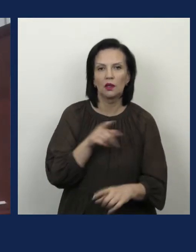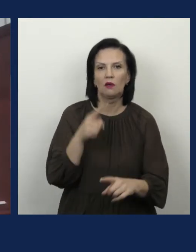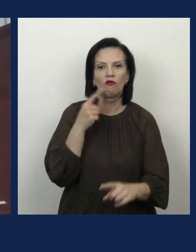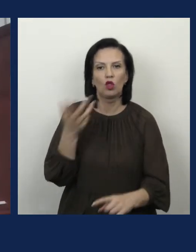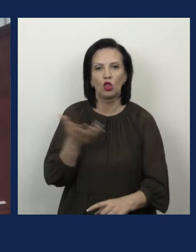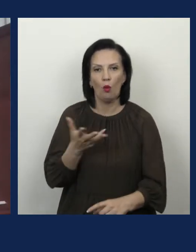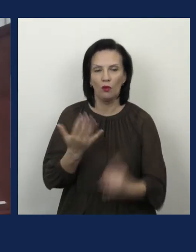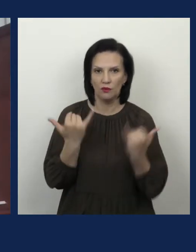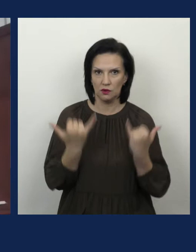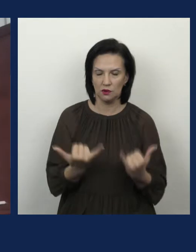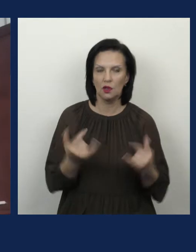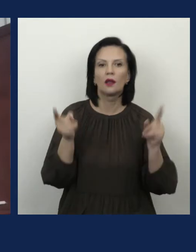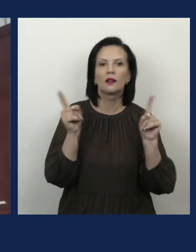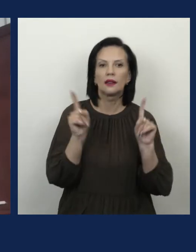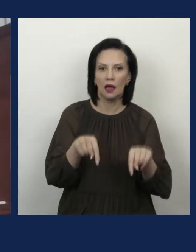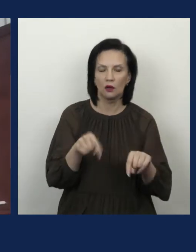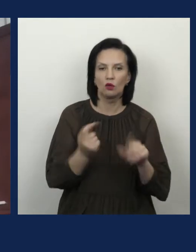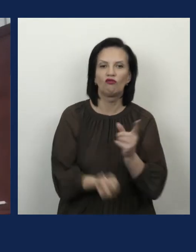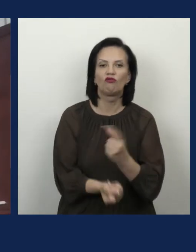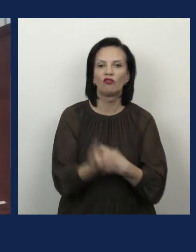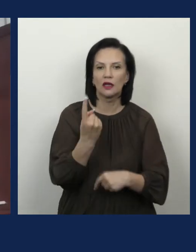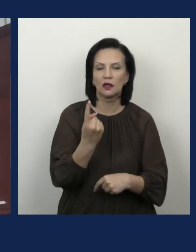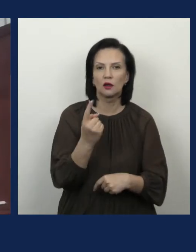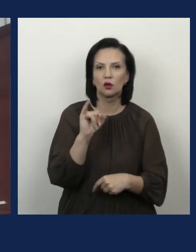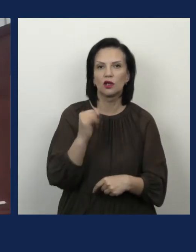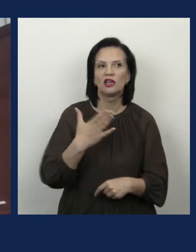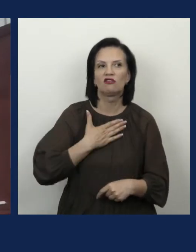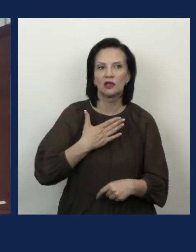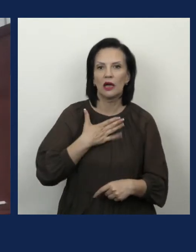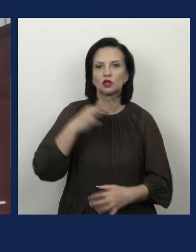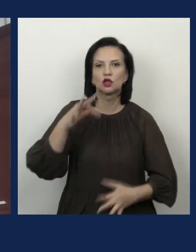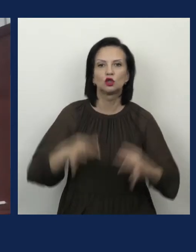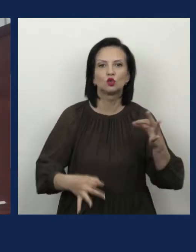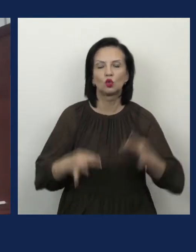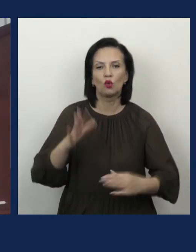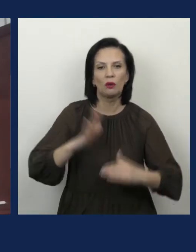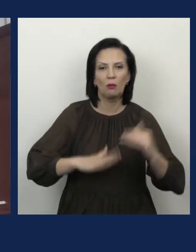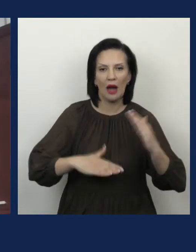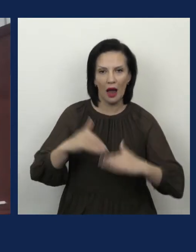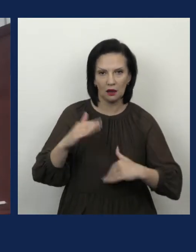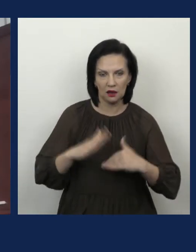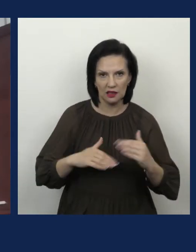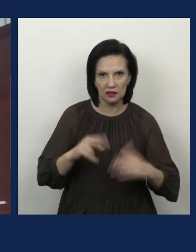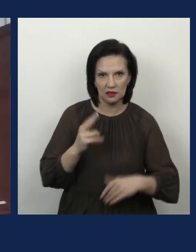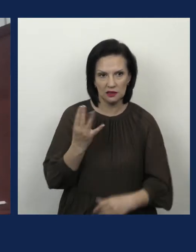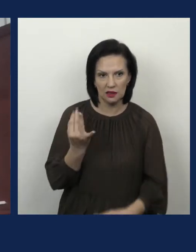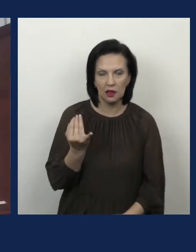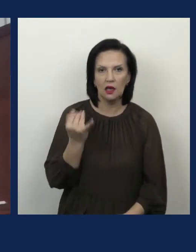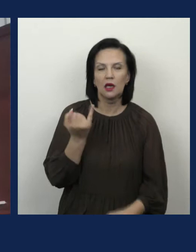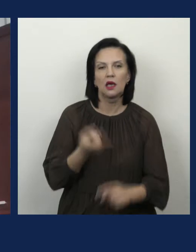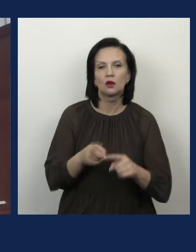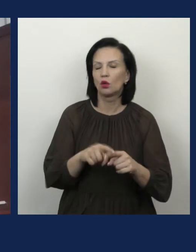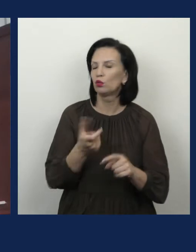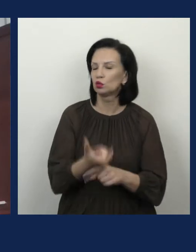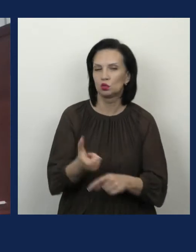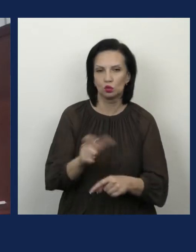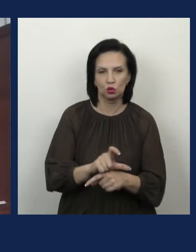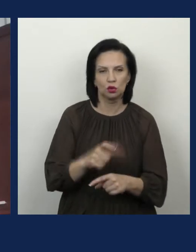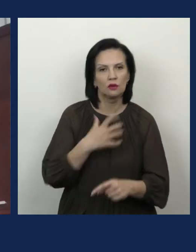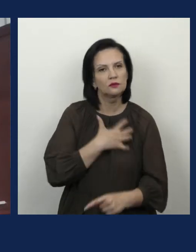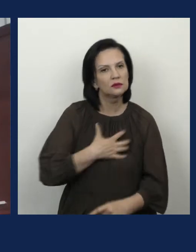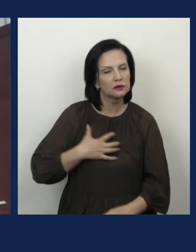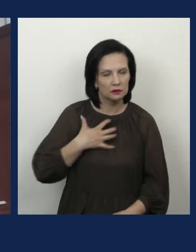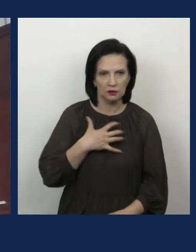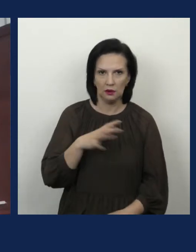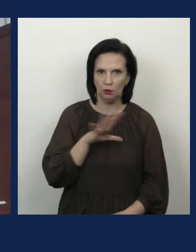problems that you have mentioned during your presentation. We, in fact, have quite similar problems in our work of